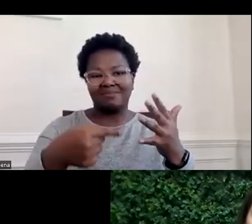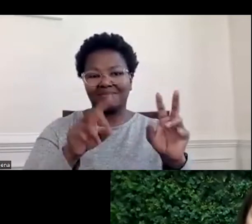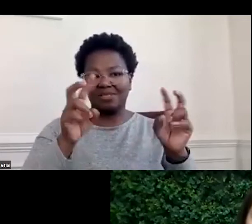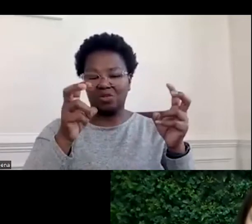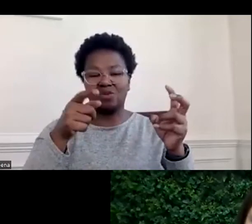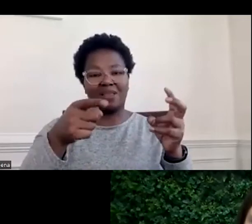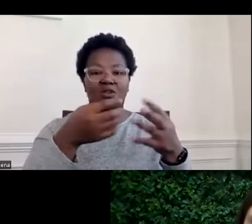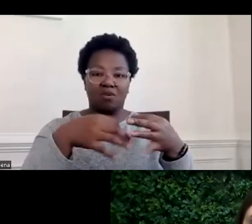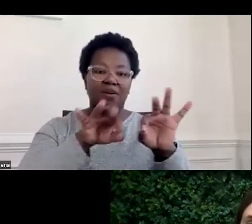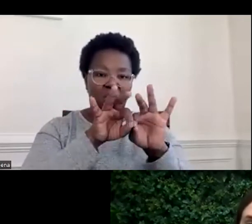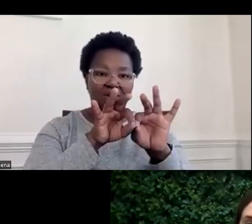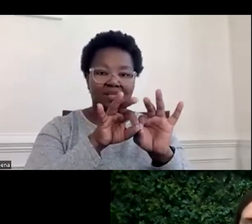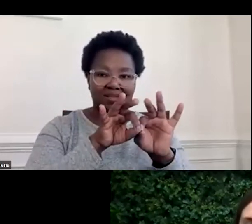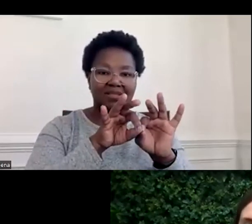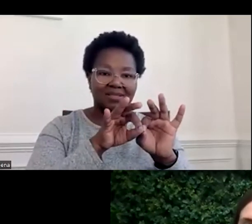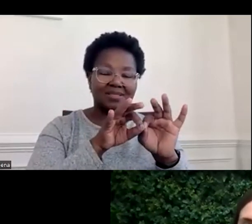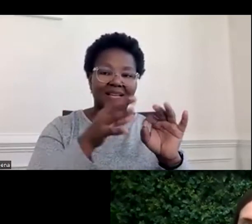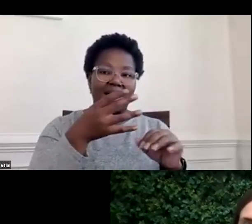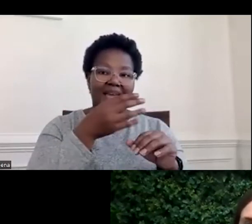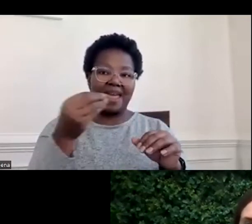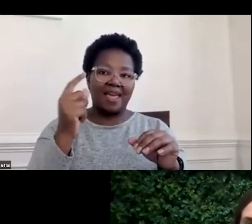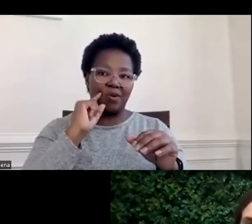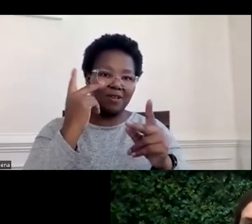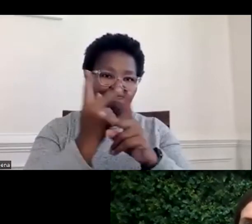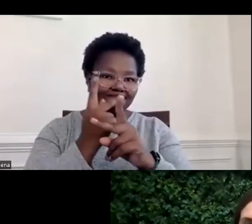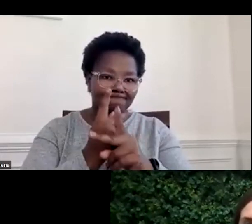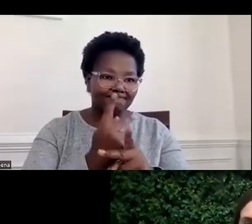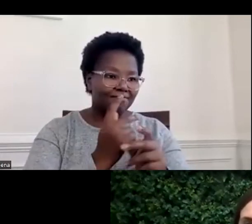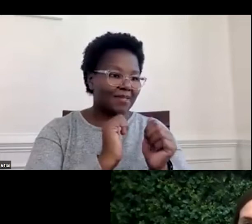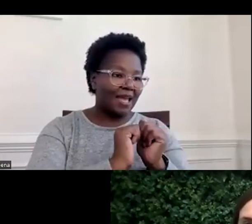really important. And then just figuring out how to